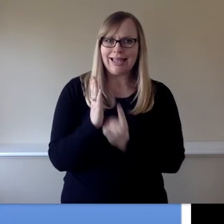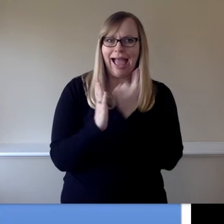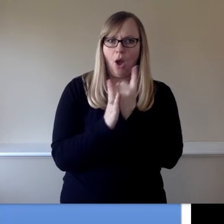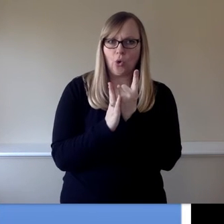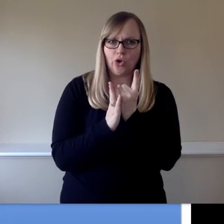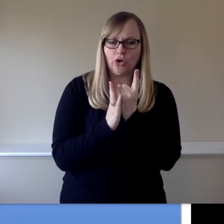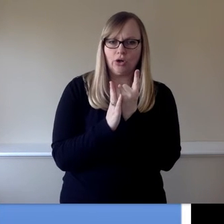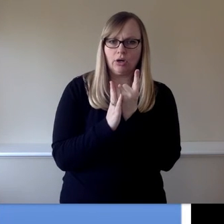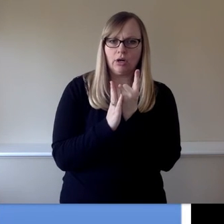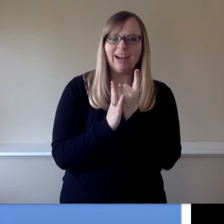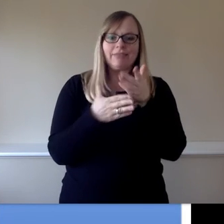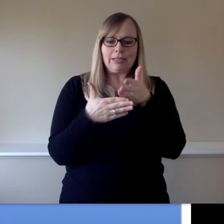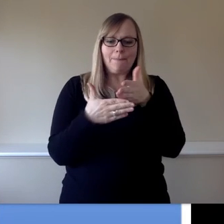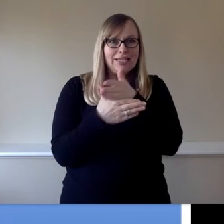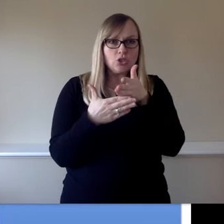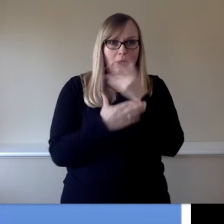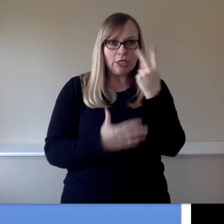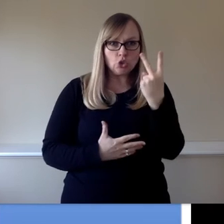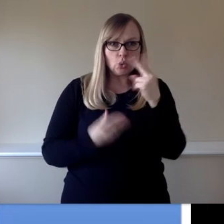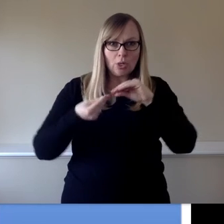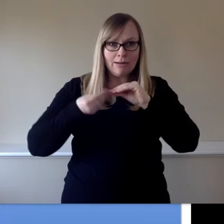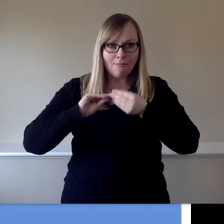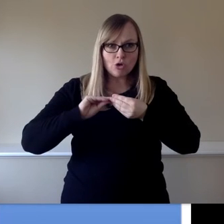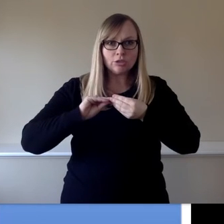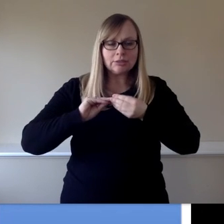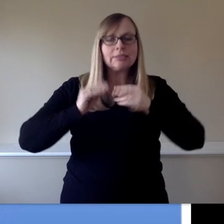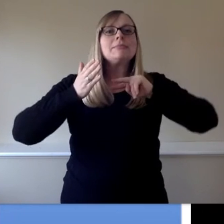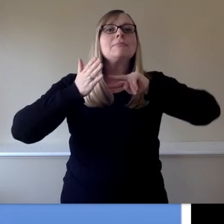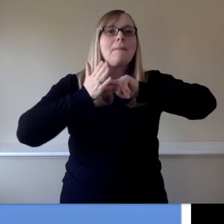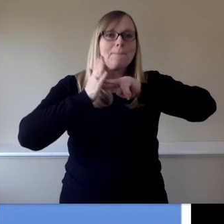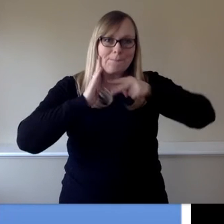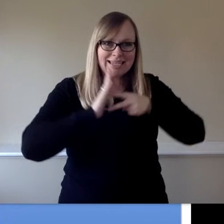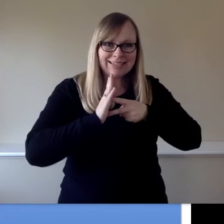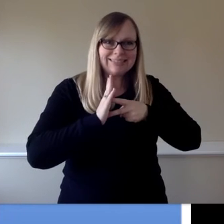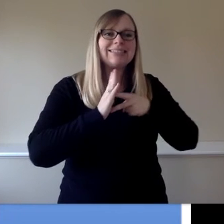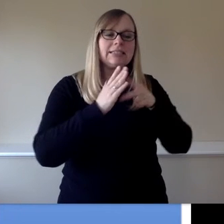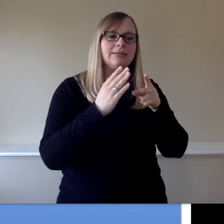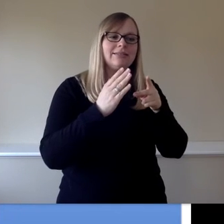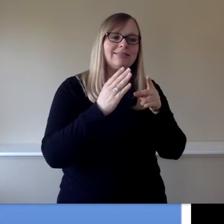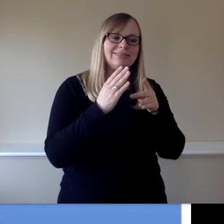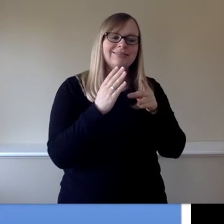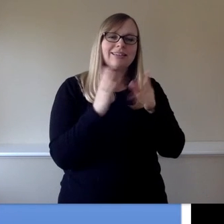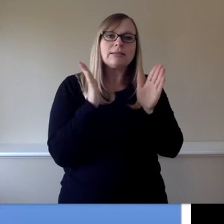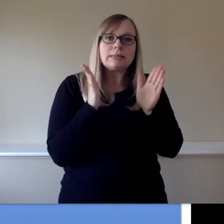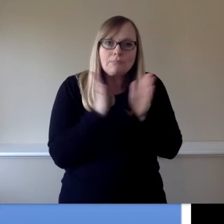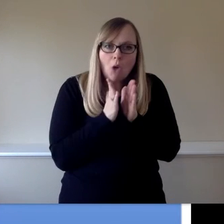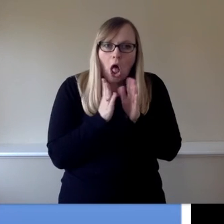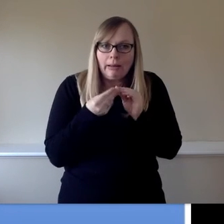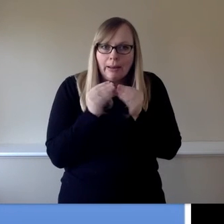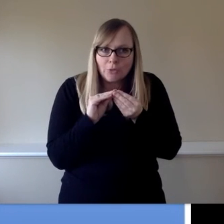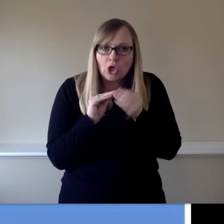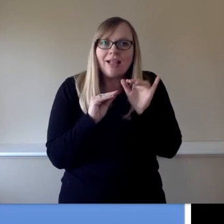When it is between two numbers, it is always the hour of the smallest number.